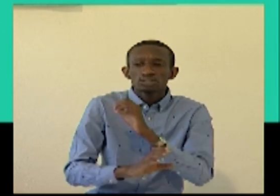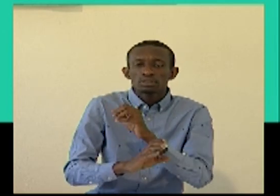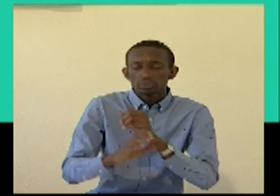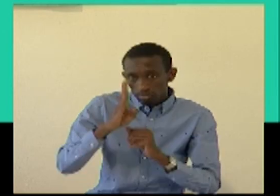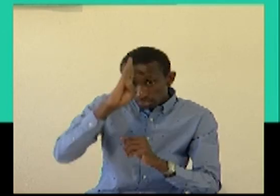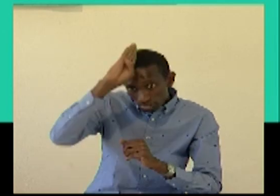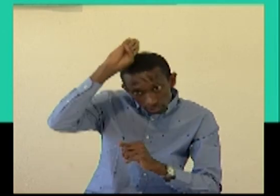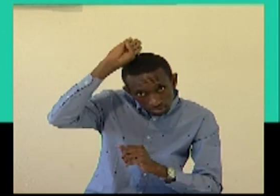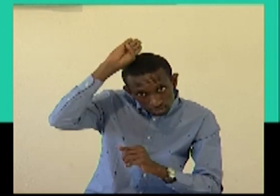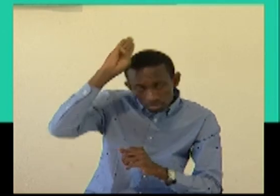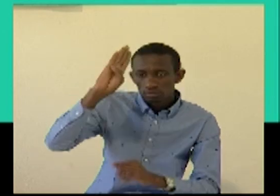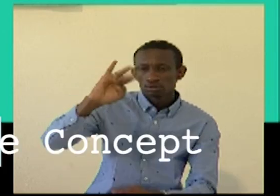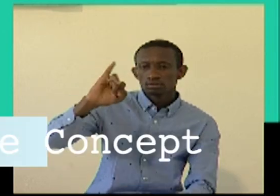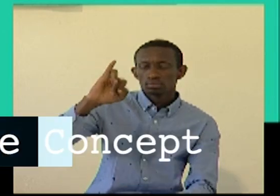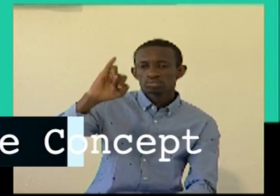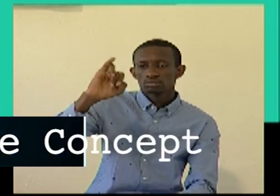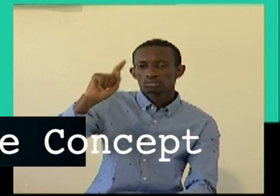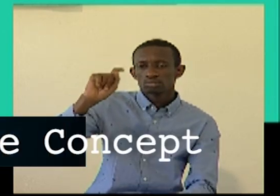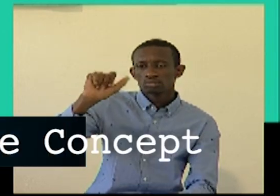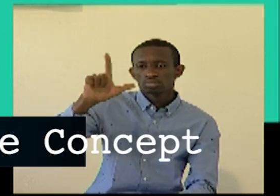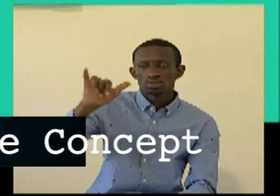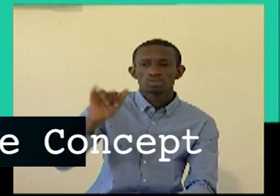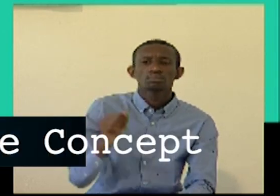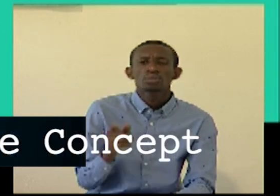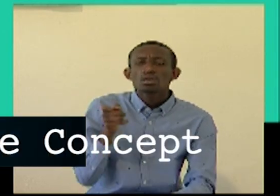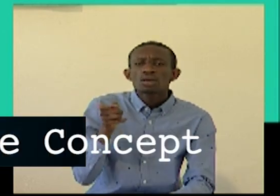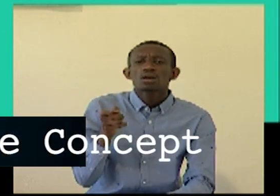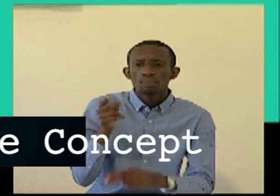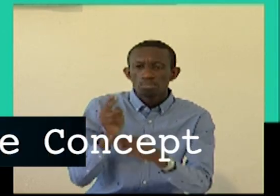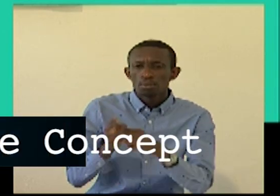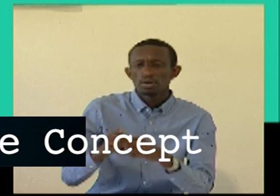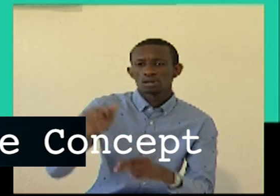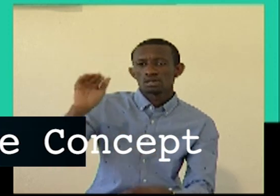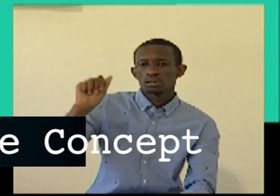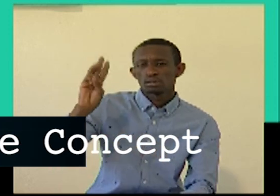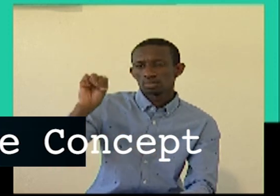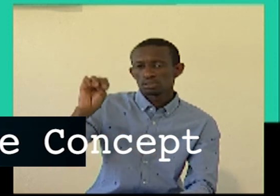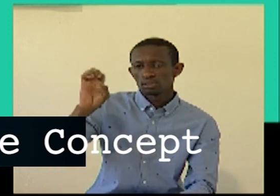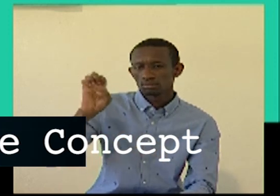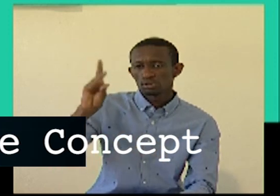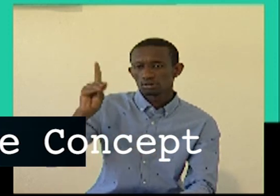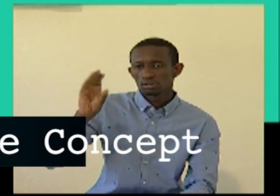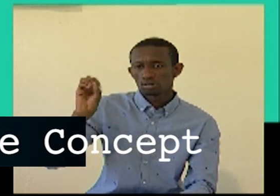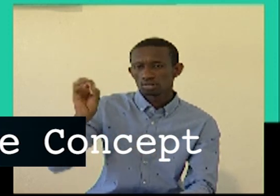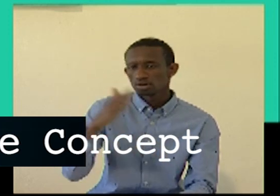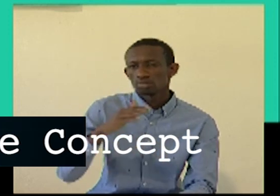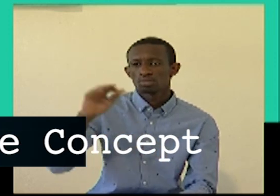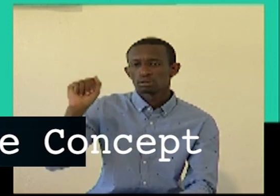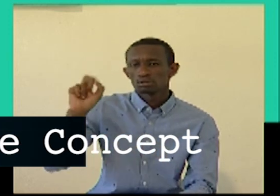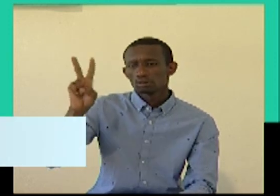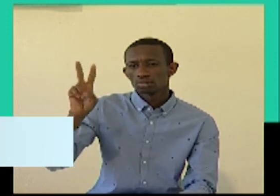you can see from this number of particles and the mass of carbon-12 that there is a relationship between